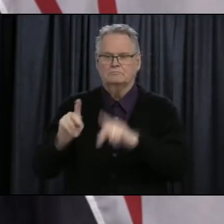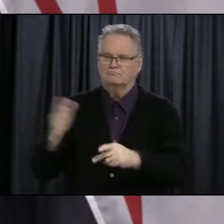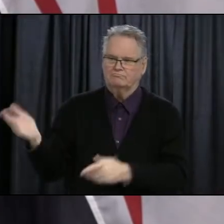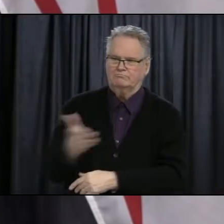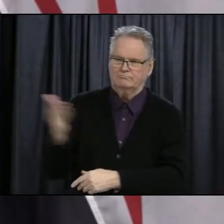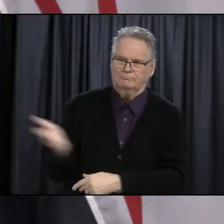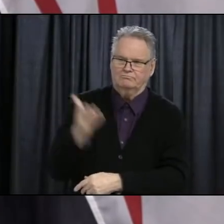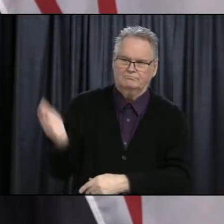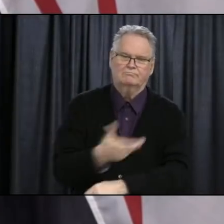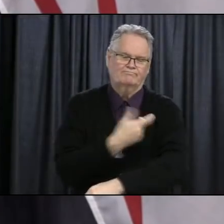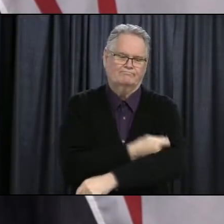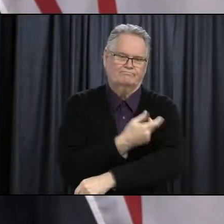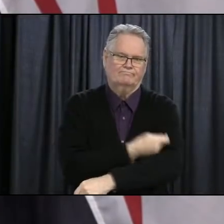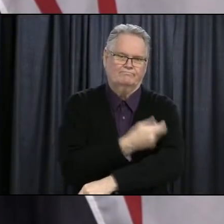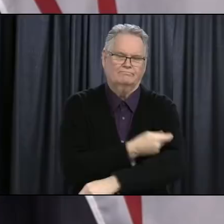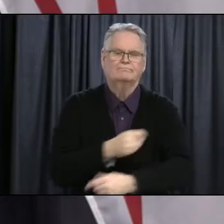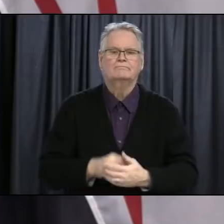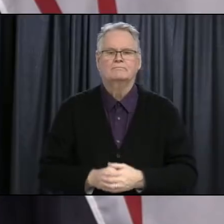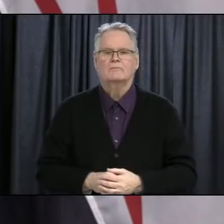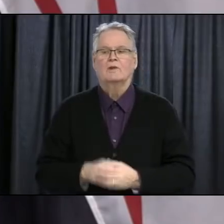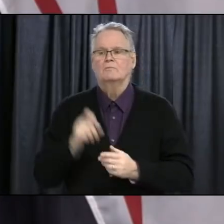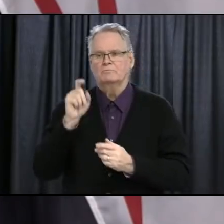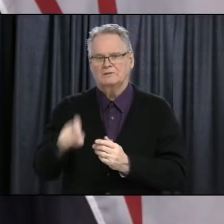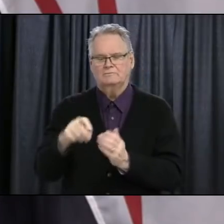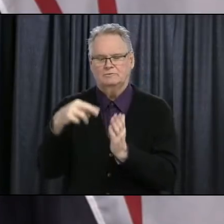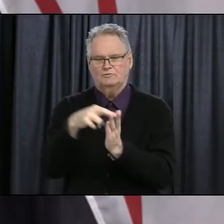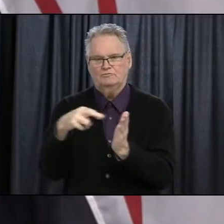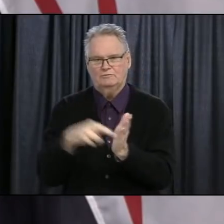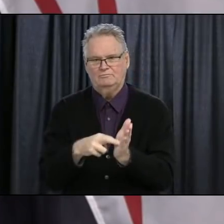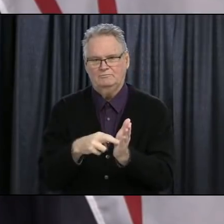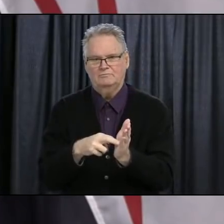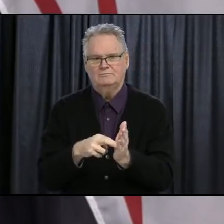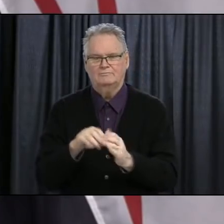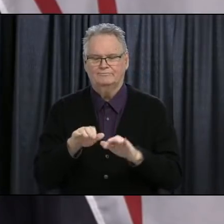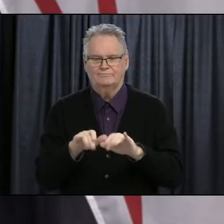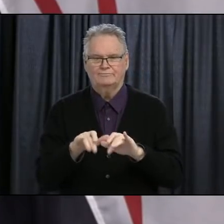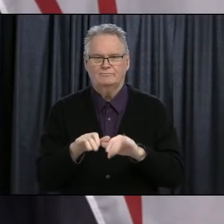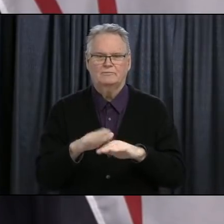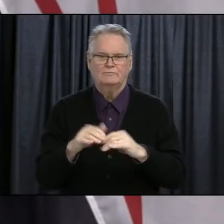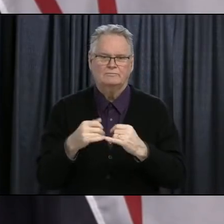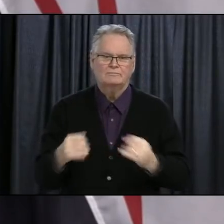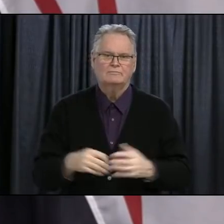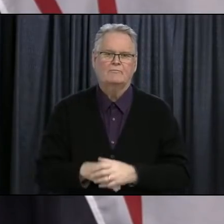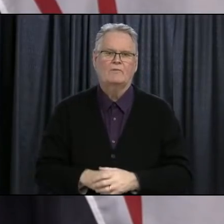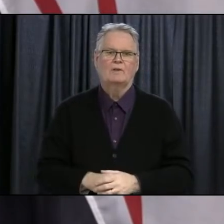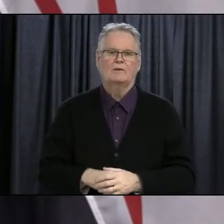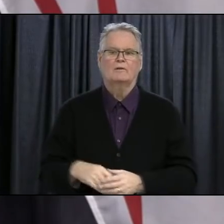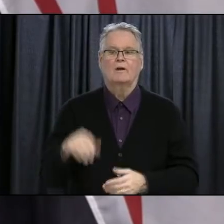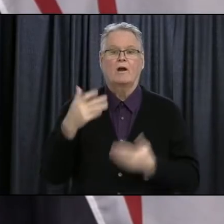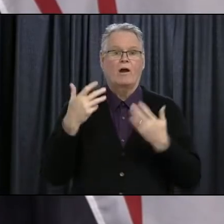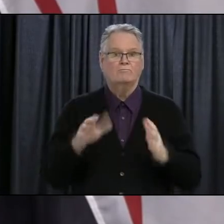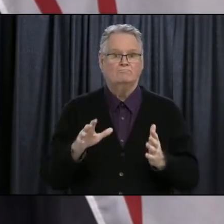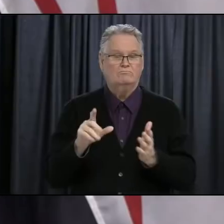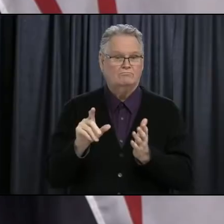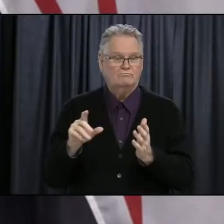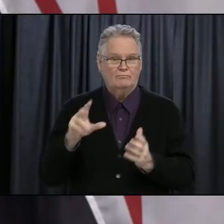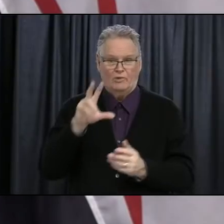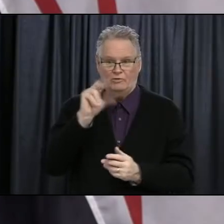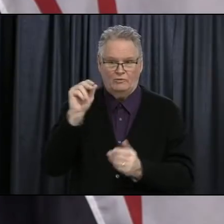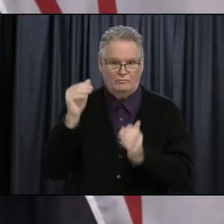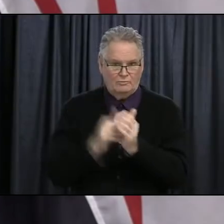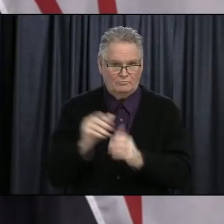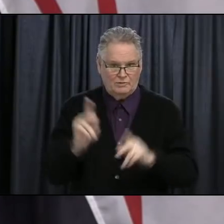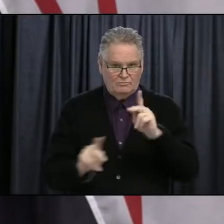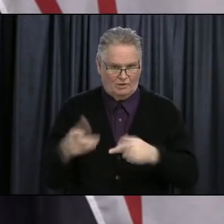As a recap for those who may have just joined, we have 2 new confirmed cases since yesterday's media advisory, and the total number of cases in the province